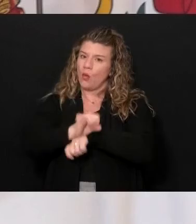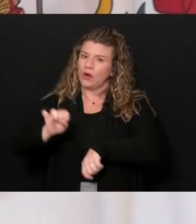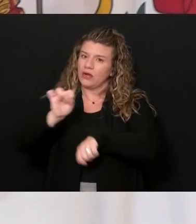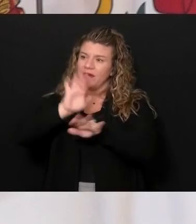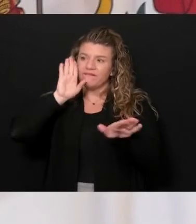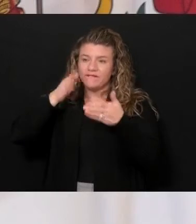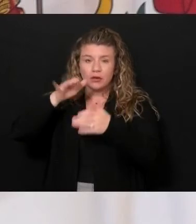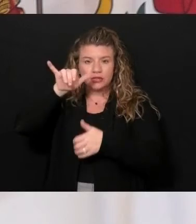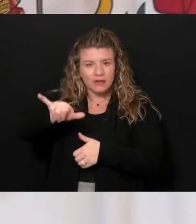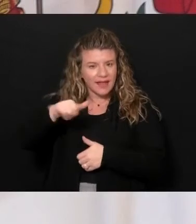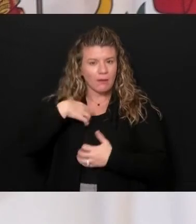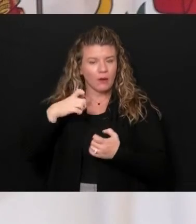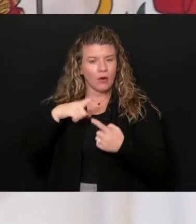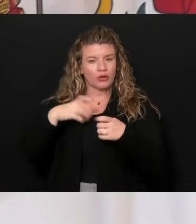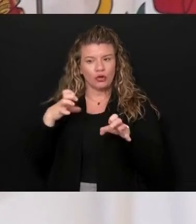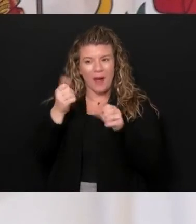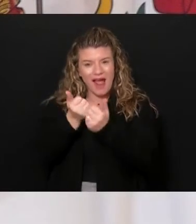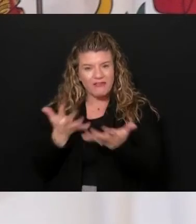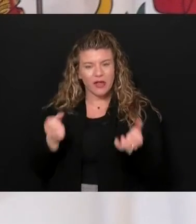with every single thing we got.